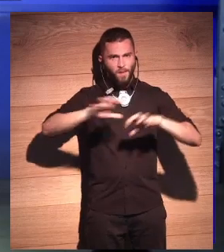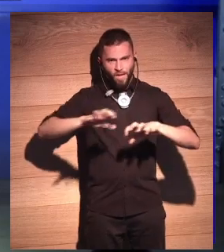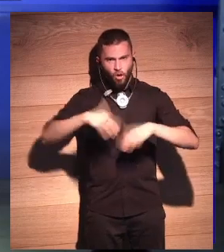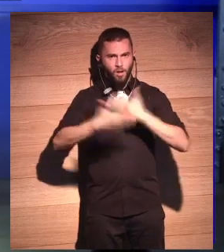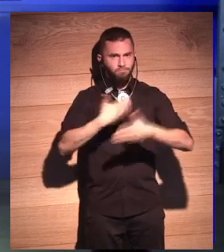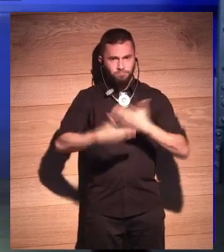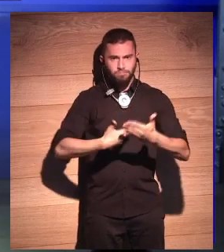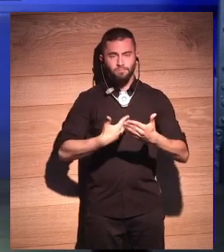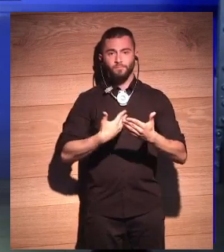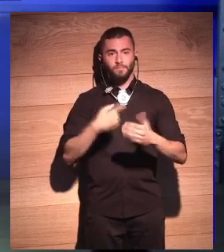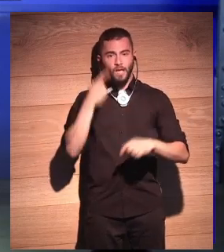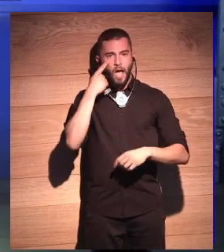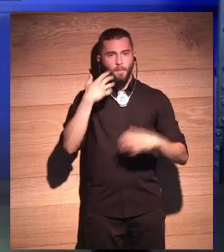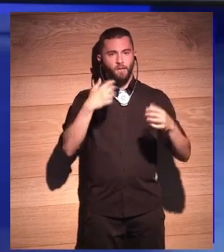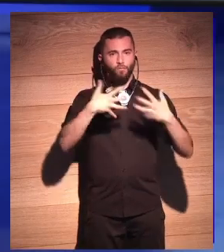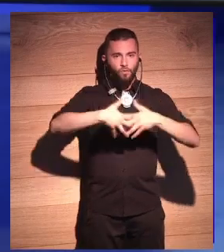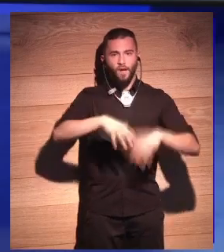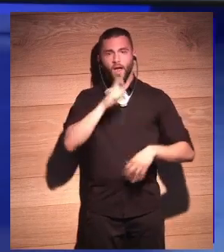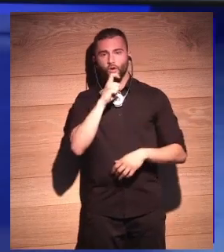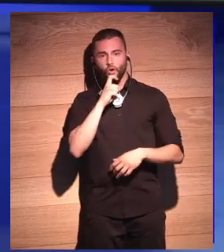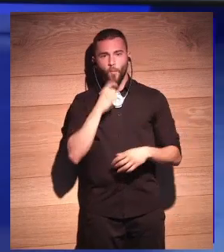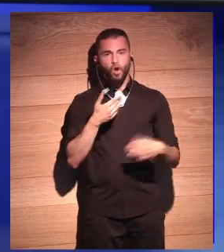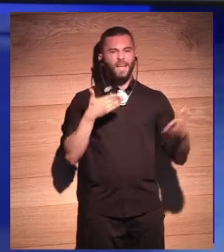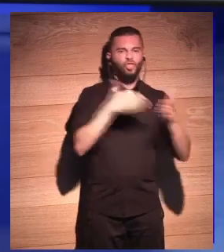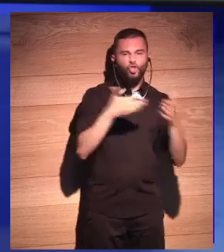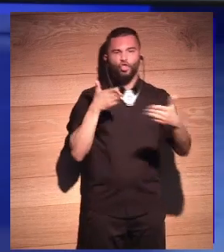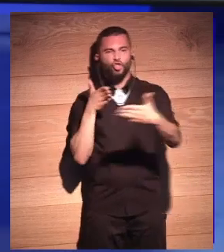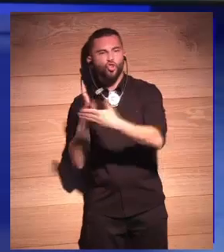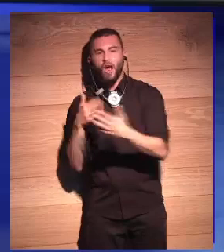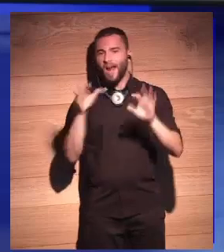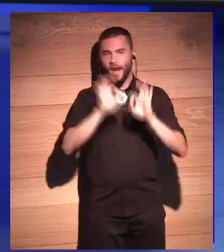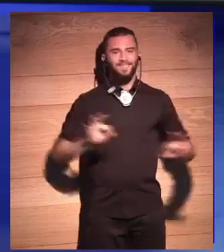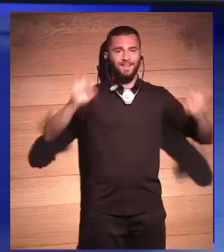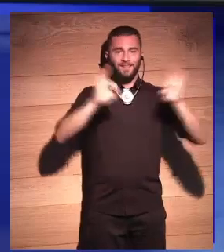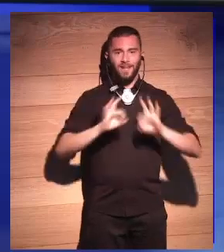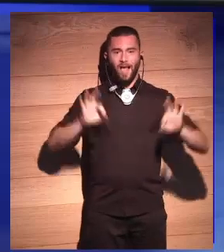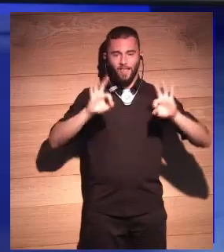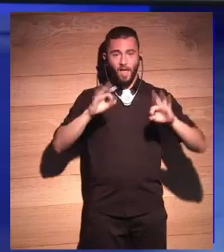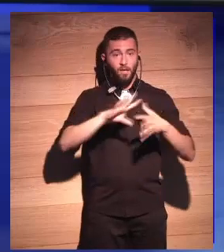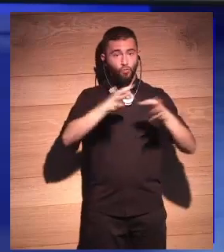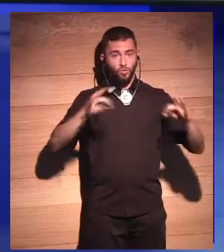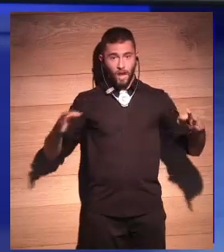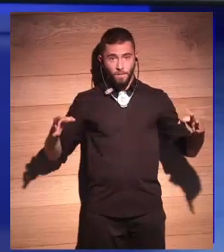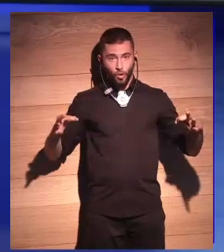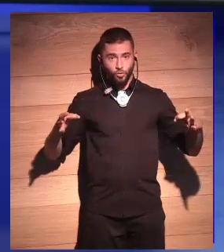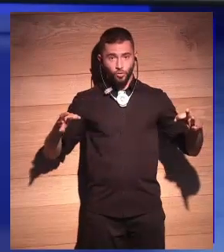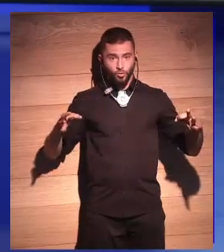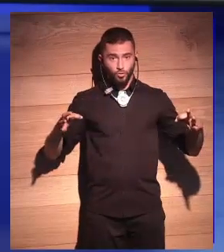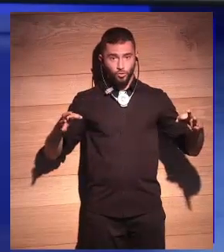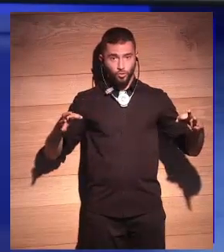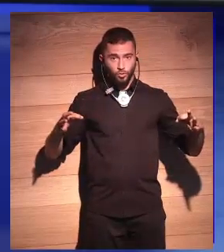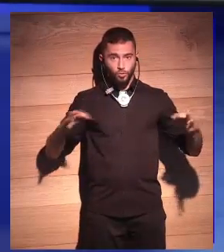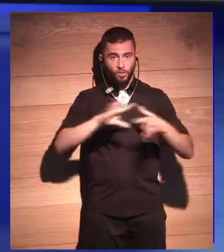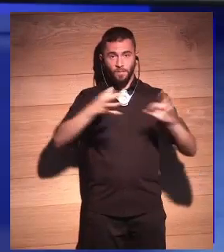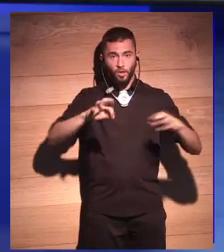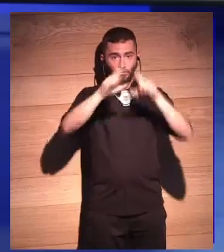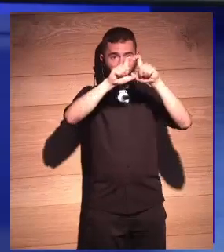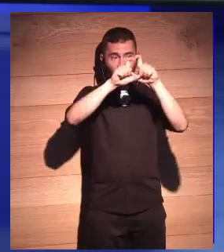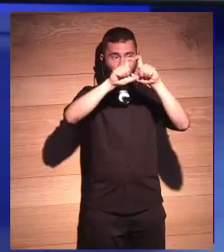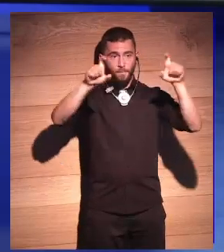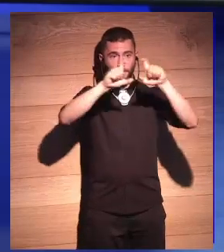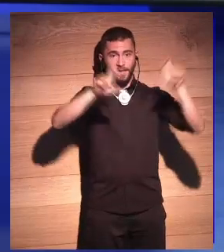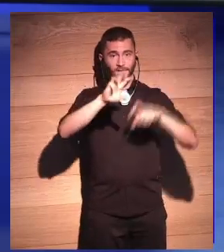work to make sure nothing bumped into anything else. We got some friends who run a 3D milling and printing company. We made some 3D models. Can you turn them into a